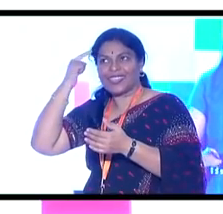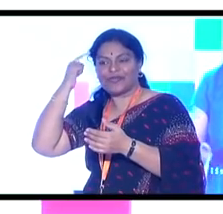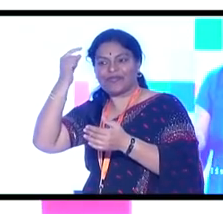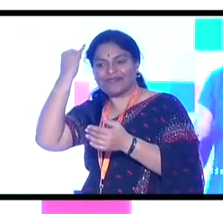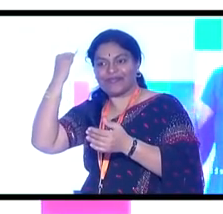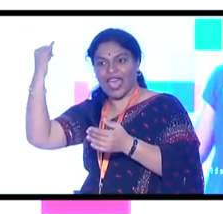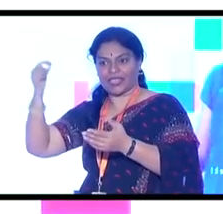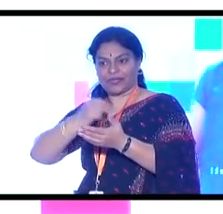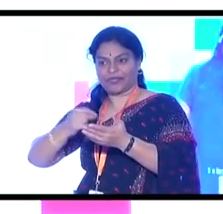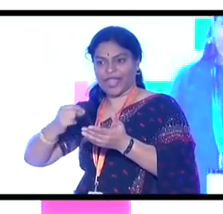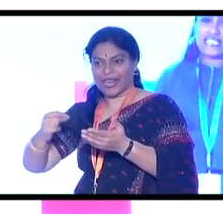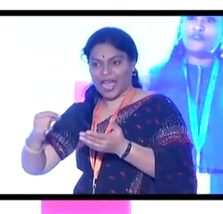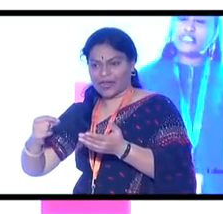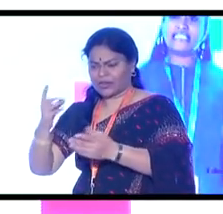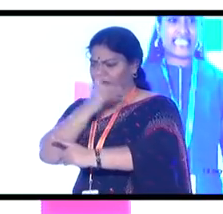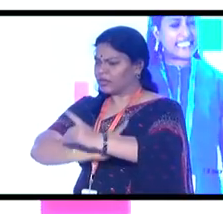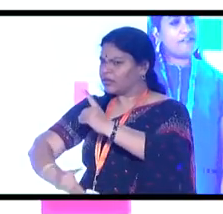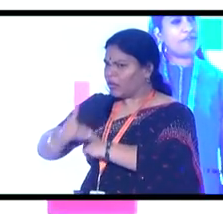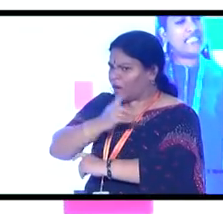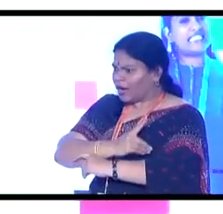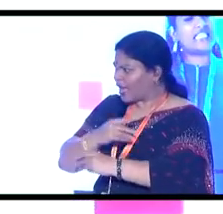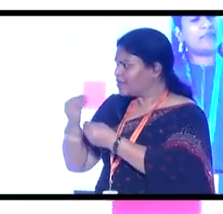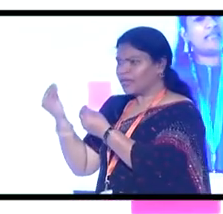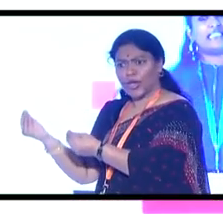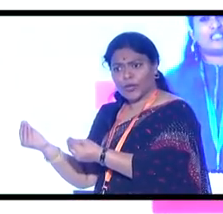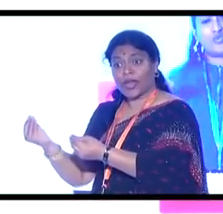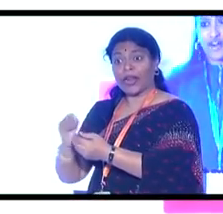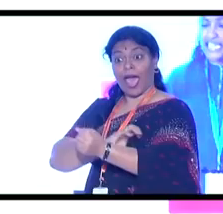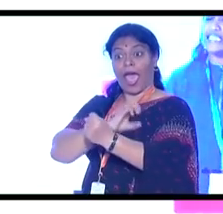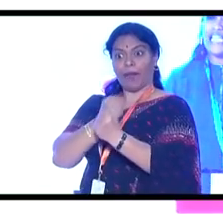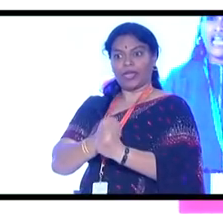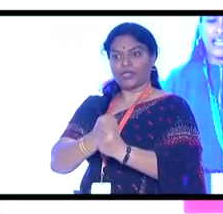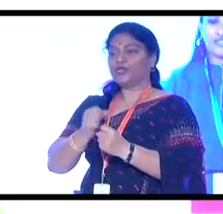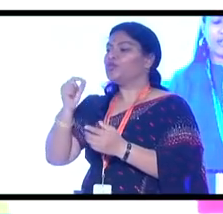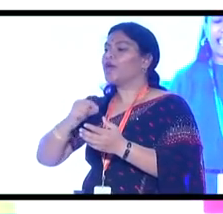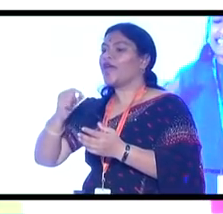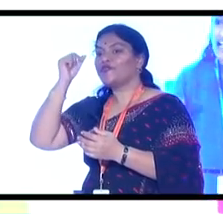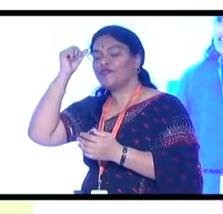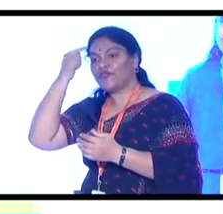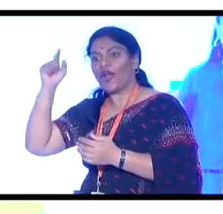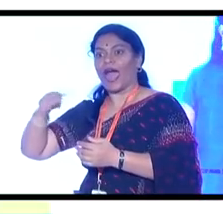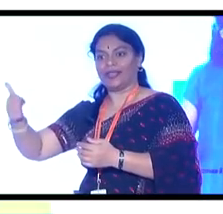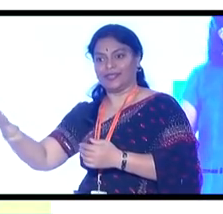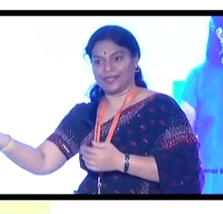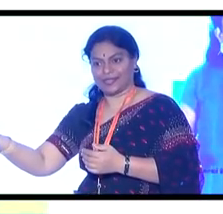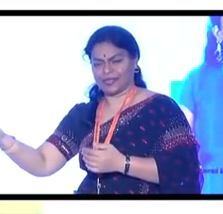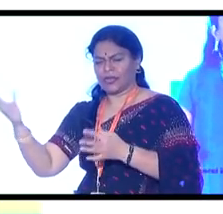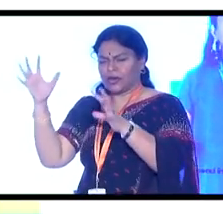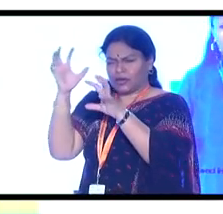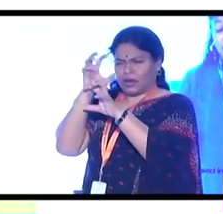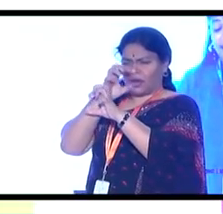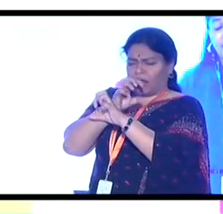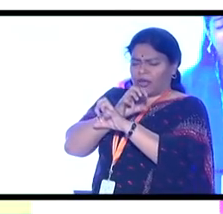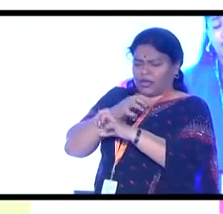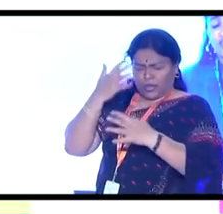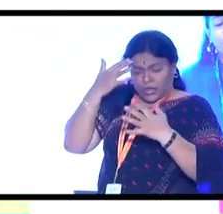what disability and this adversity has done for me is the ability to write. During my darkest times, I have